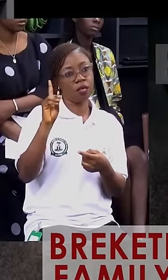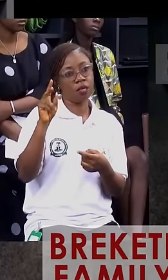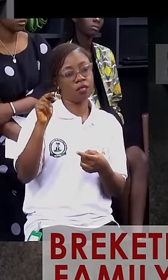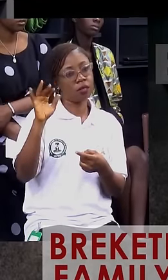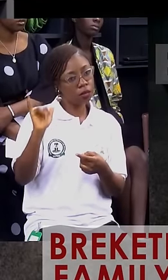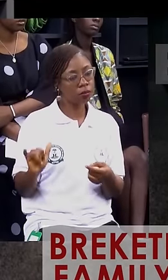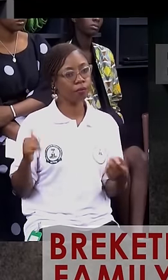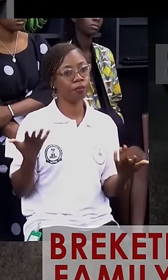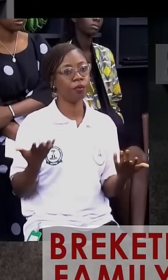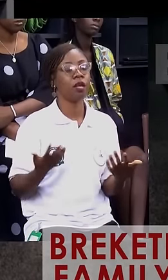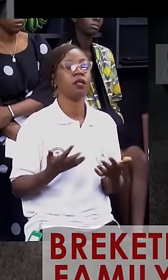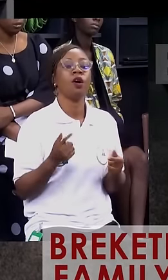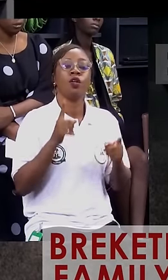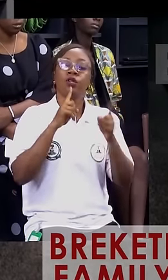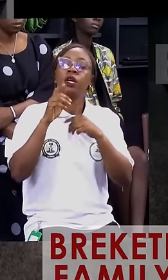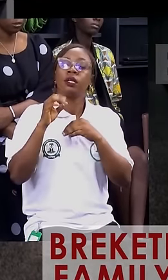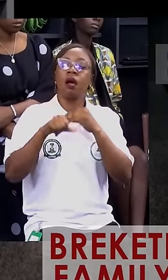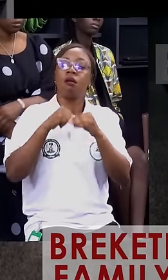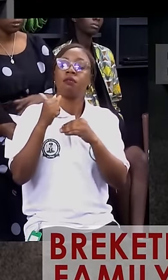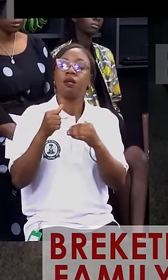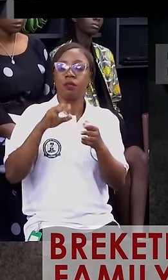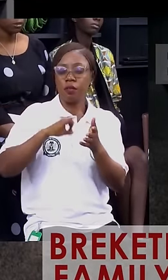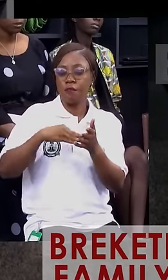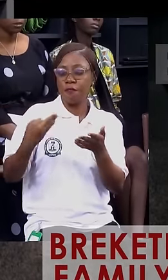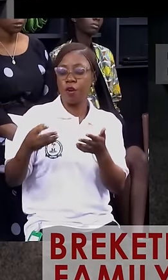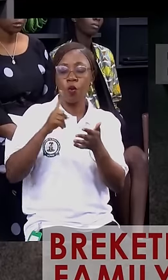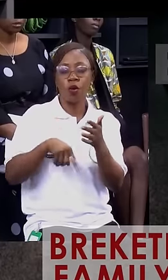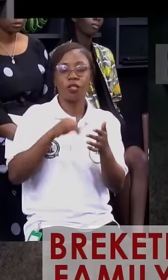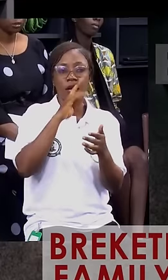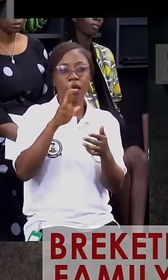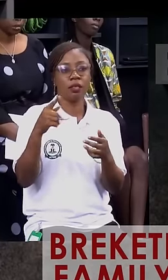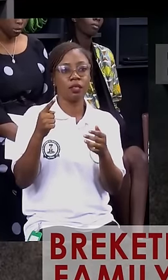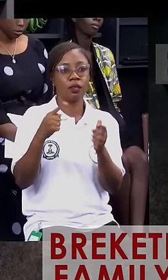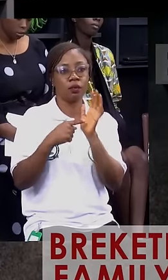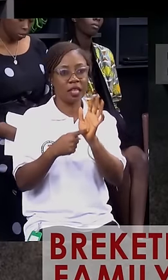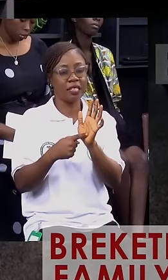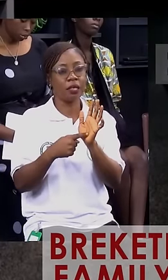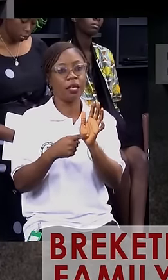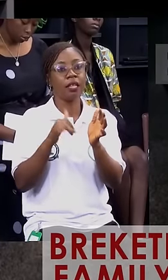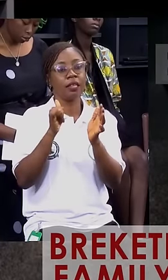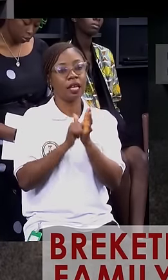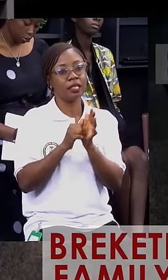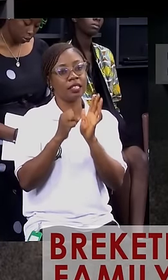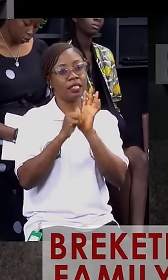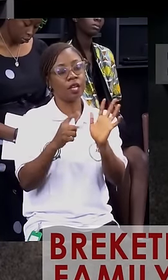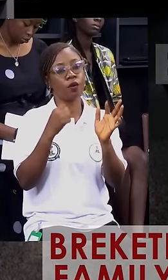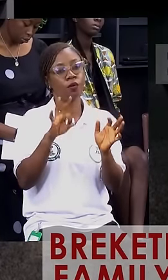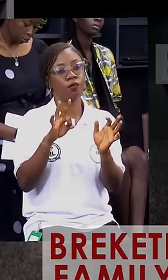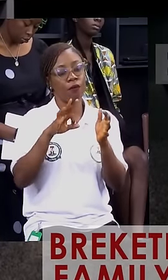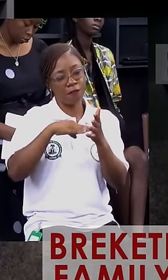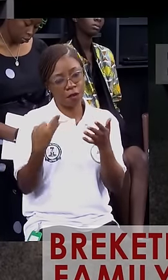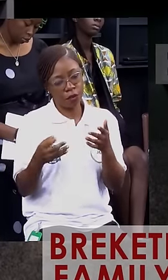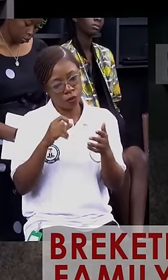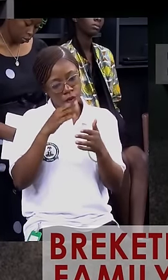So, talking about kidney failure, what are the symptoms? One of the earliest signs of kidney failure, someone will tell